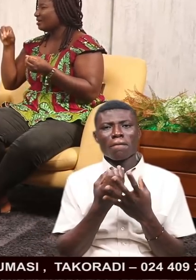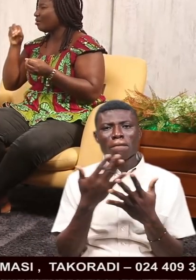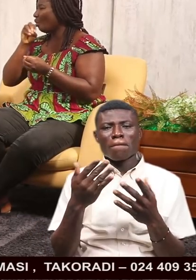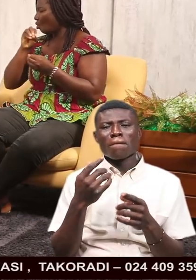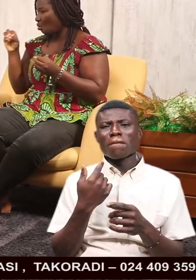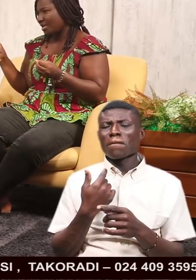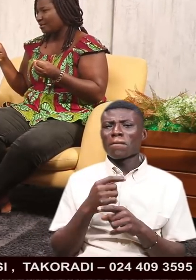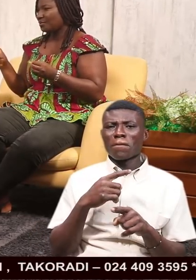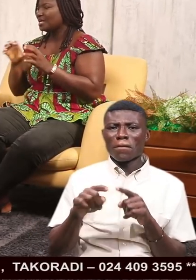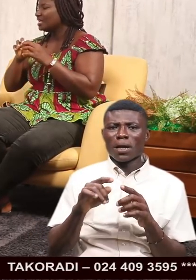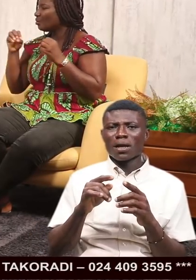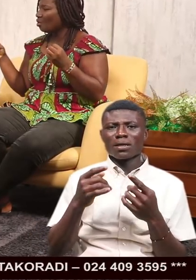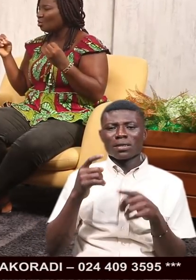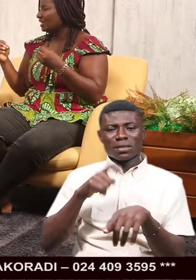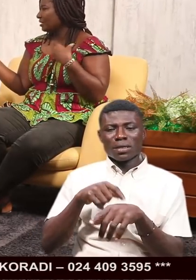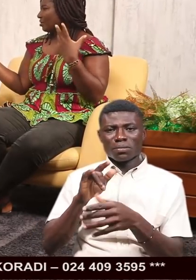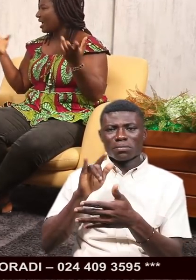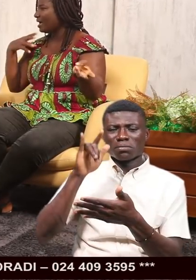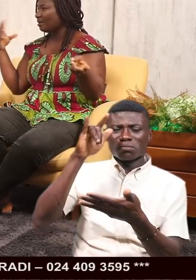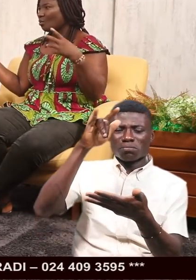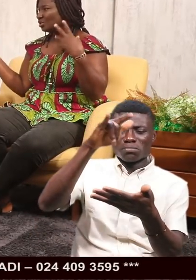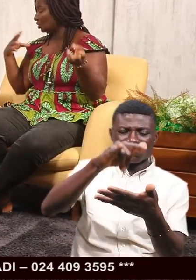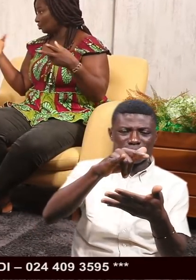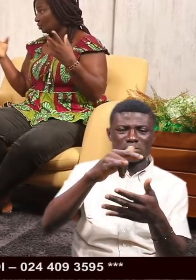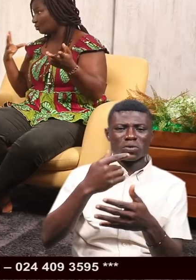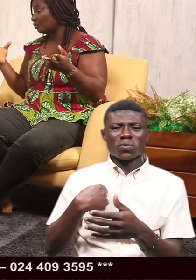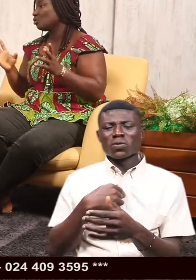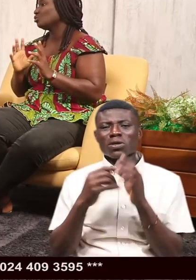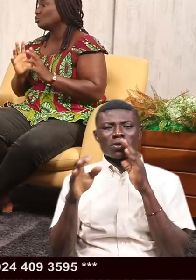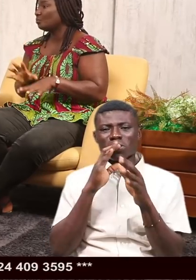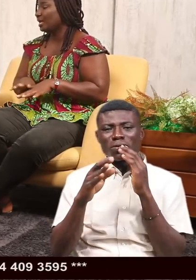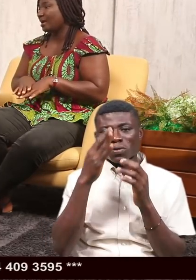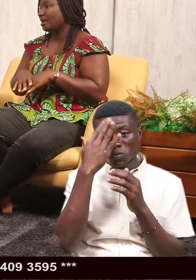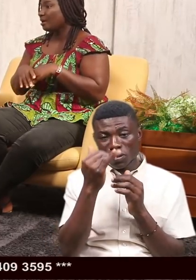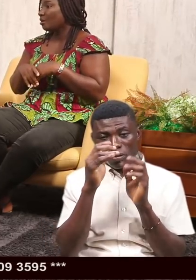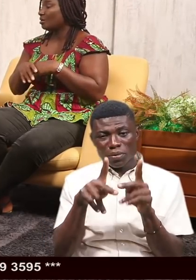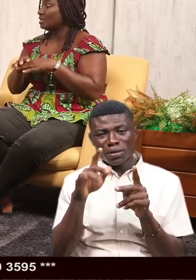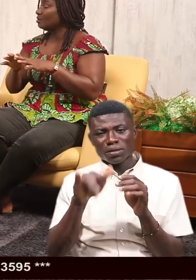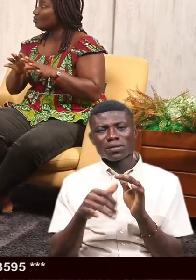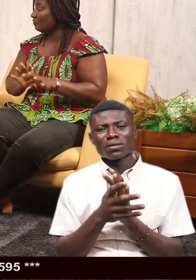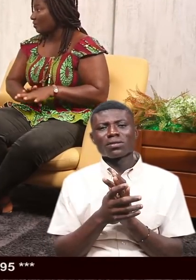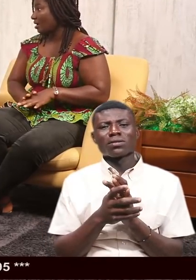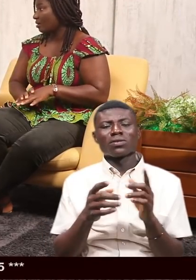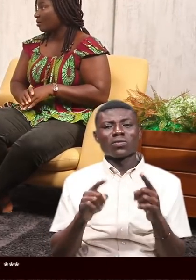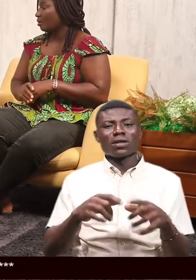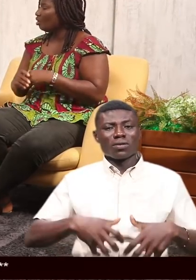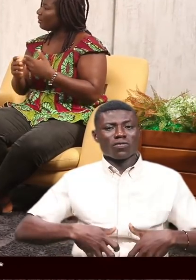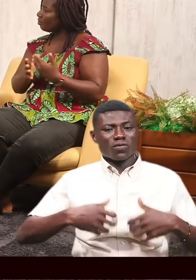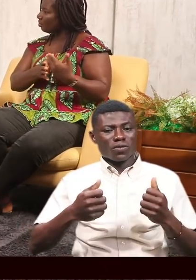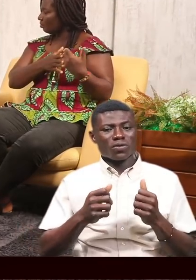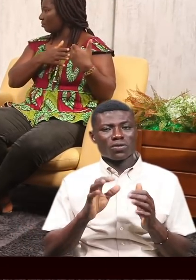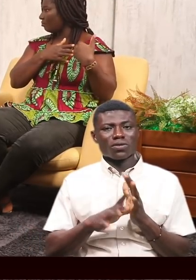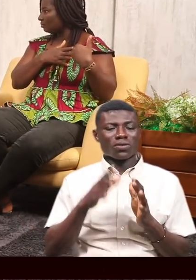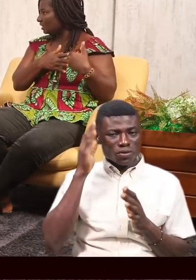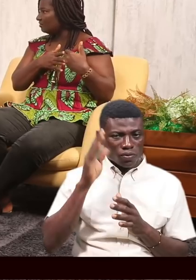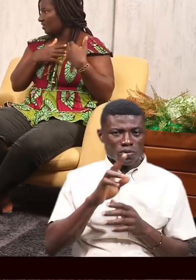young okoye no, ye nkomodie no ankoshoshu because oyo bi a ni bufu a